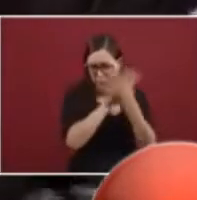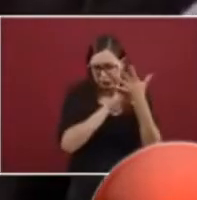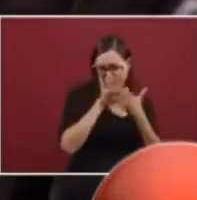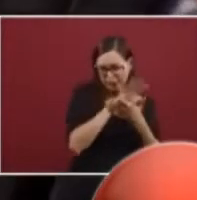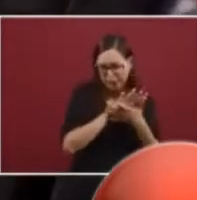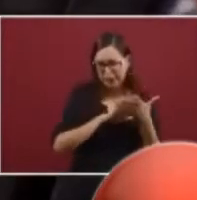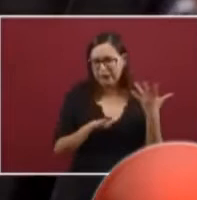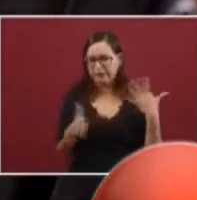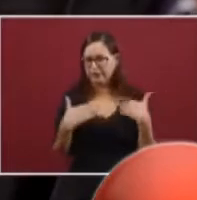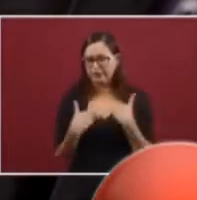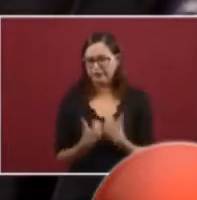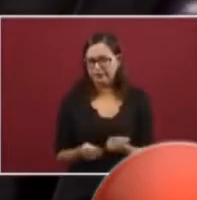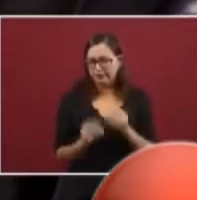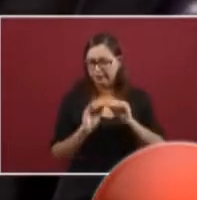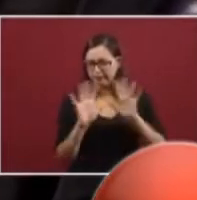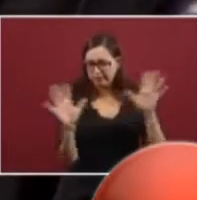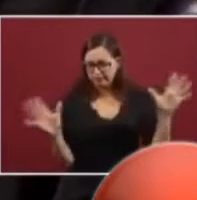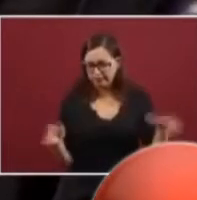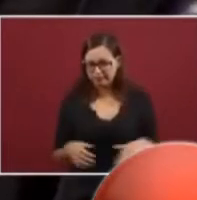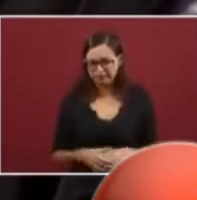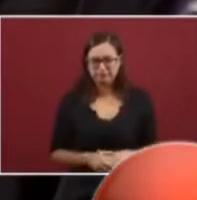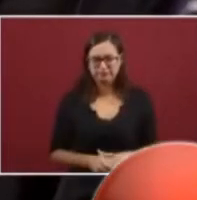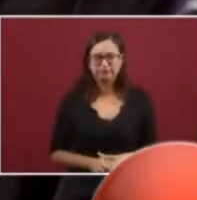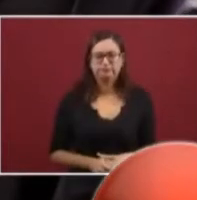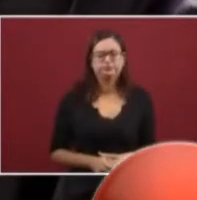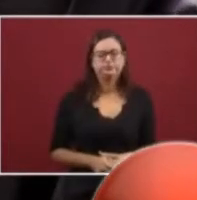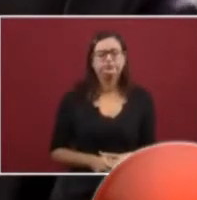They were saying it was this great conflict